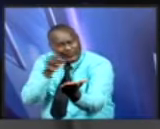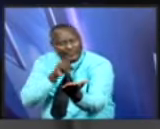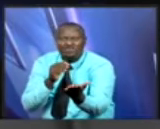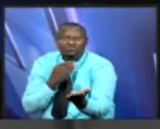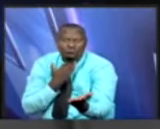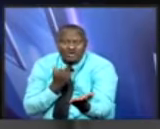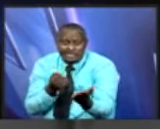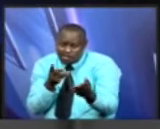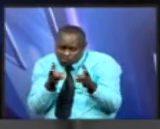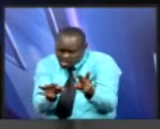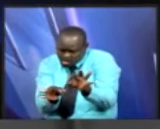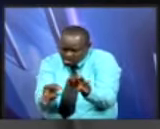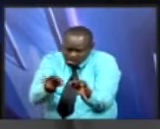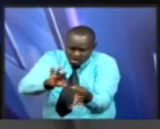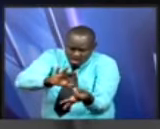and composition,